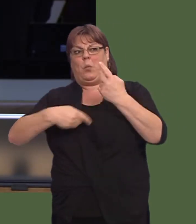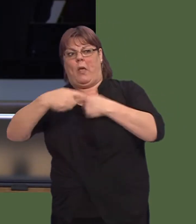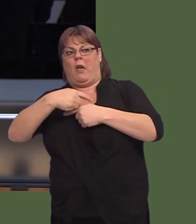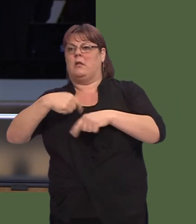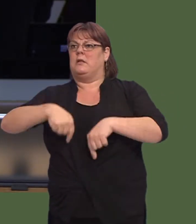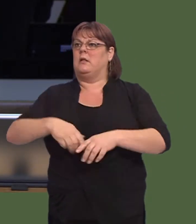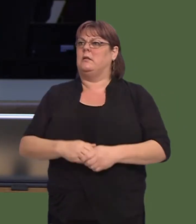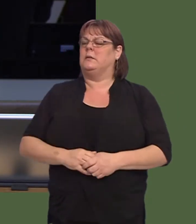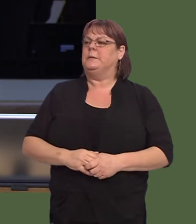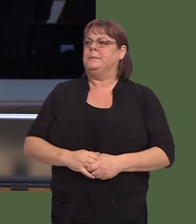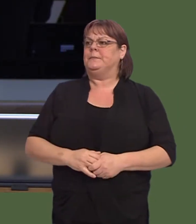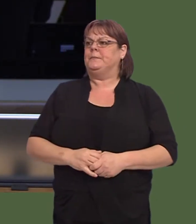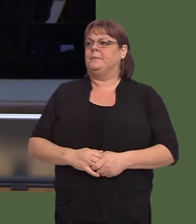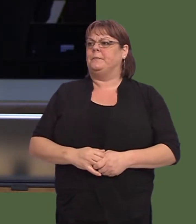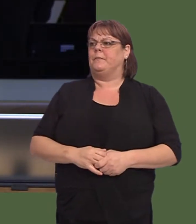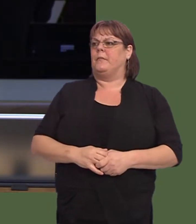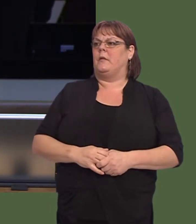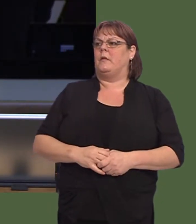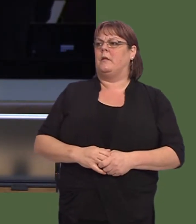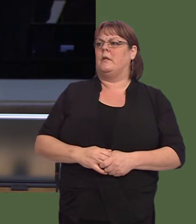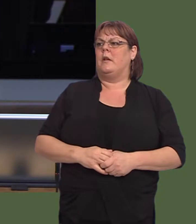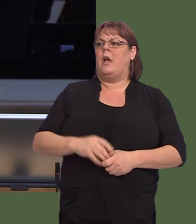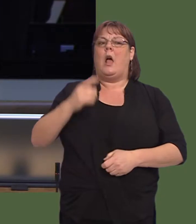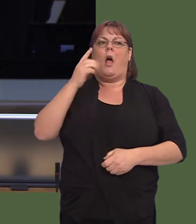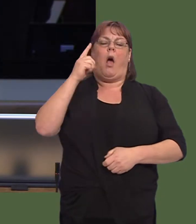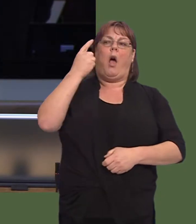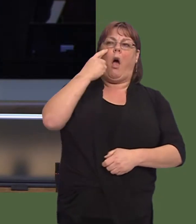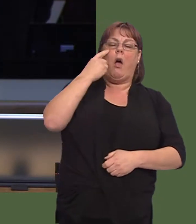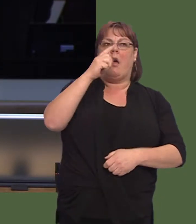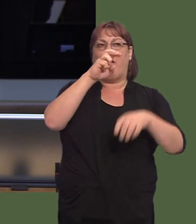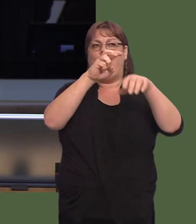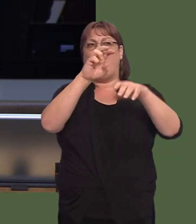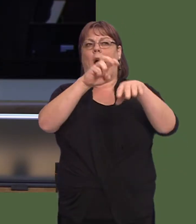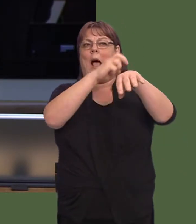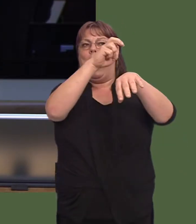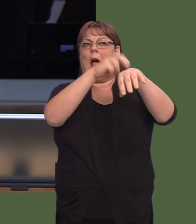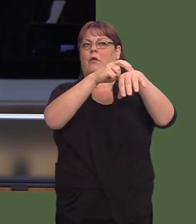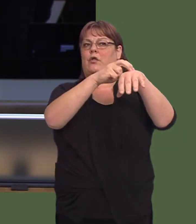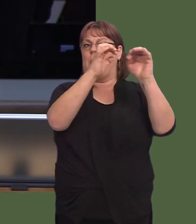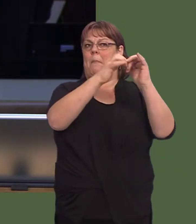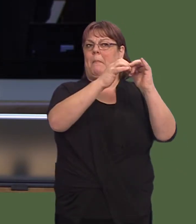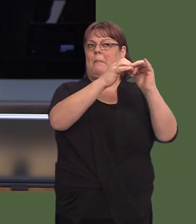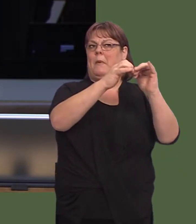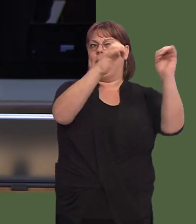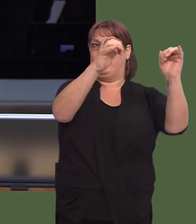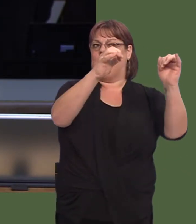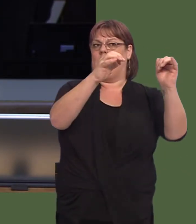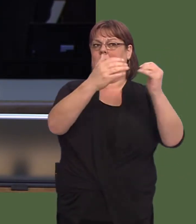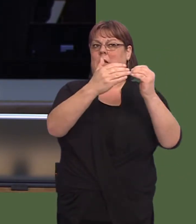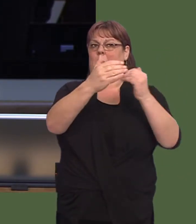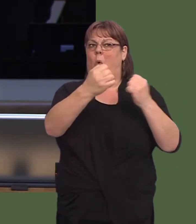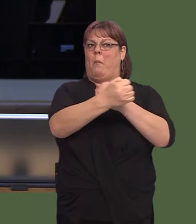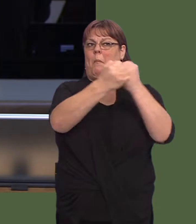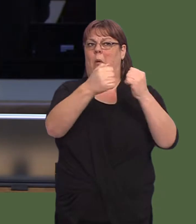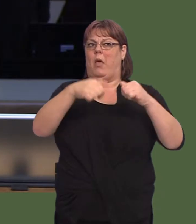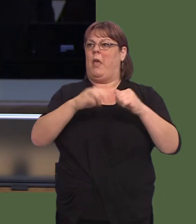more influence with the British government than the Welsh government has. And I think that that's an indictment of the Welsh government rather